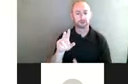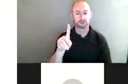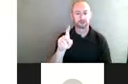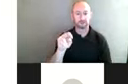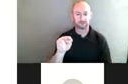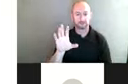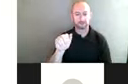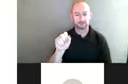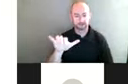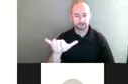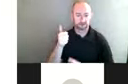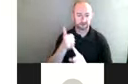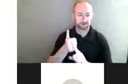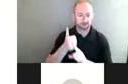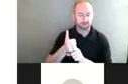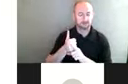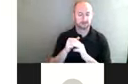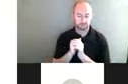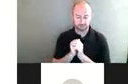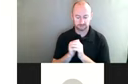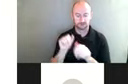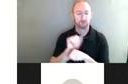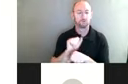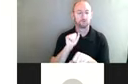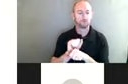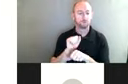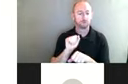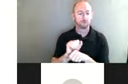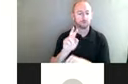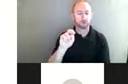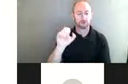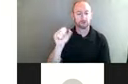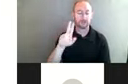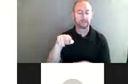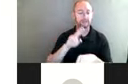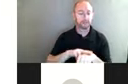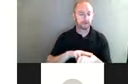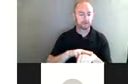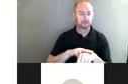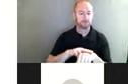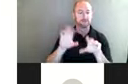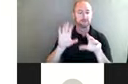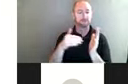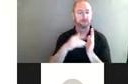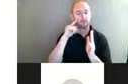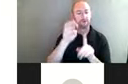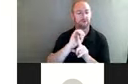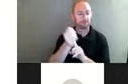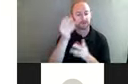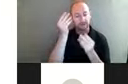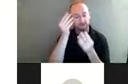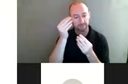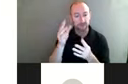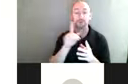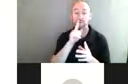Casey. He's employed by NOAA and the National Centers for Environmental Information, but he is actually here